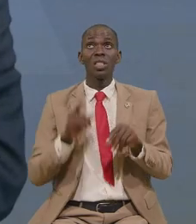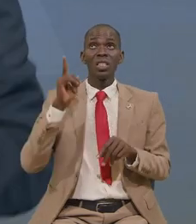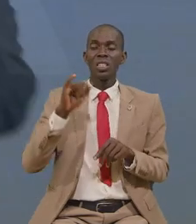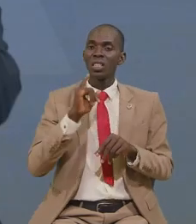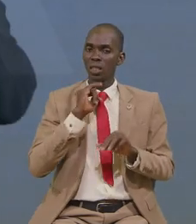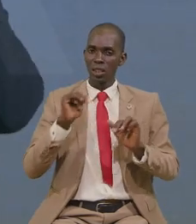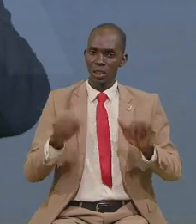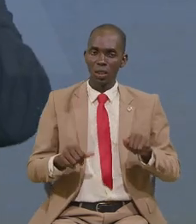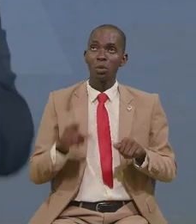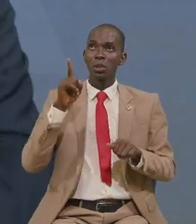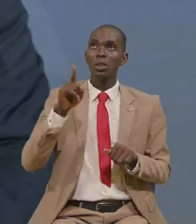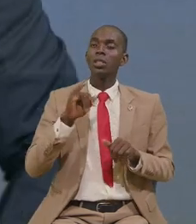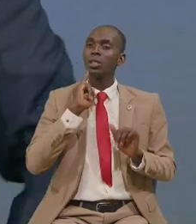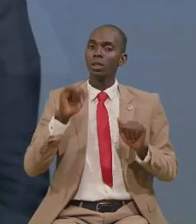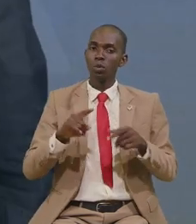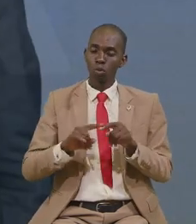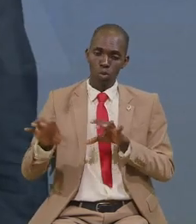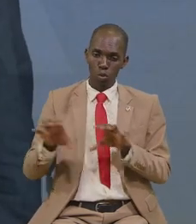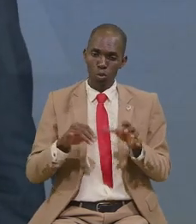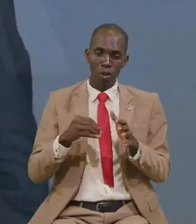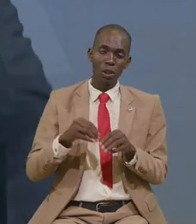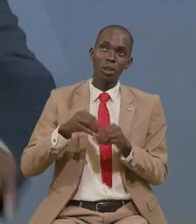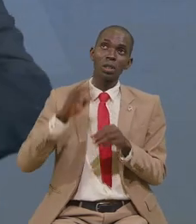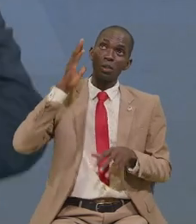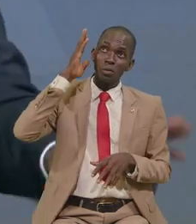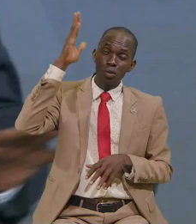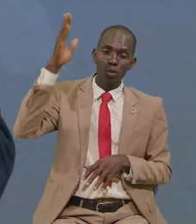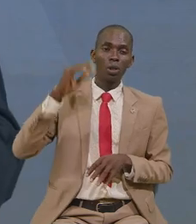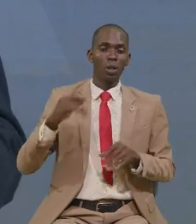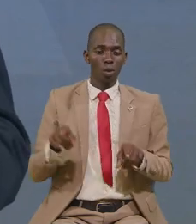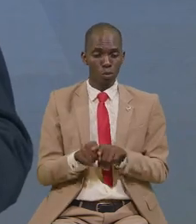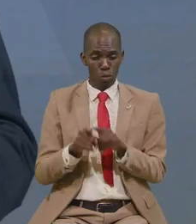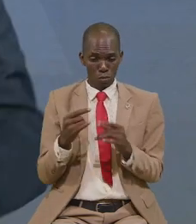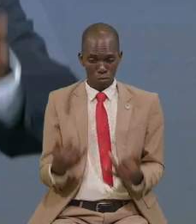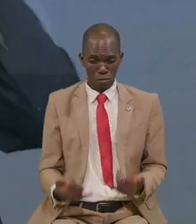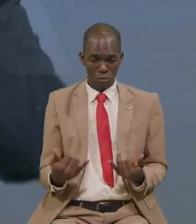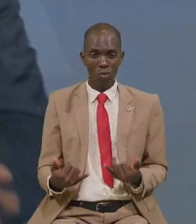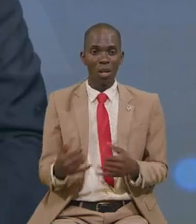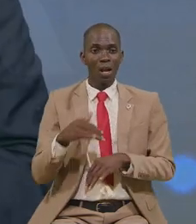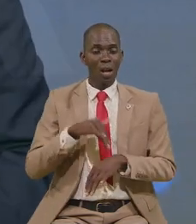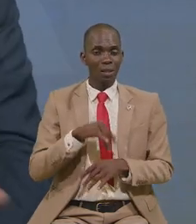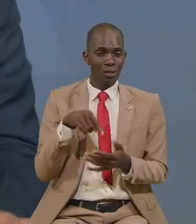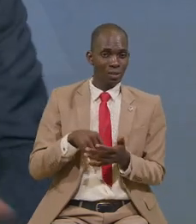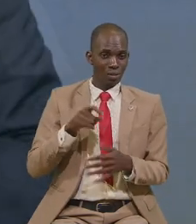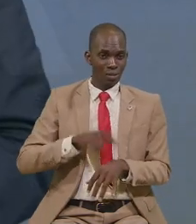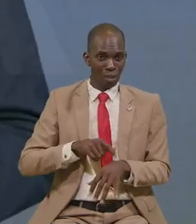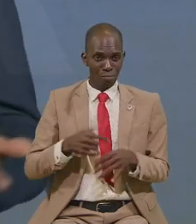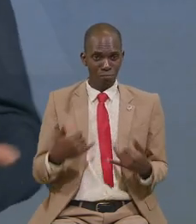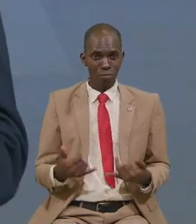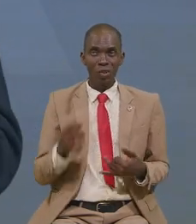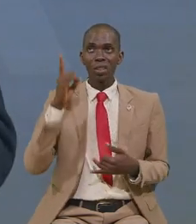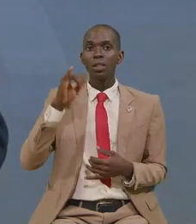to do it in the future. Today, he is able. At the present time, he is able.